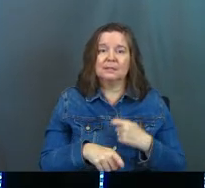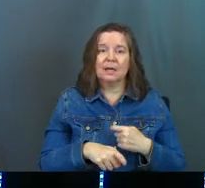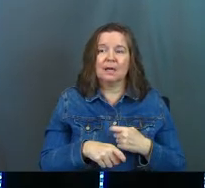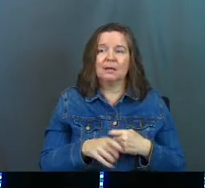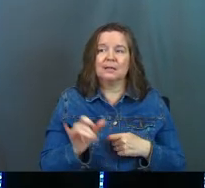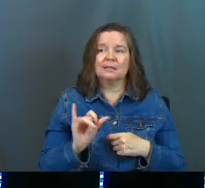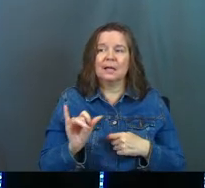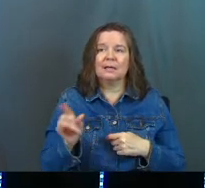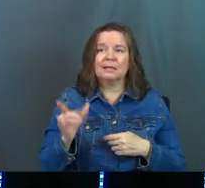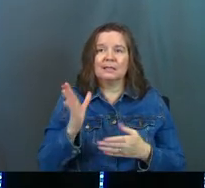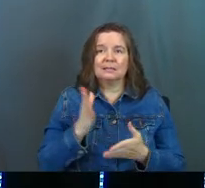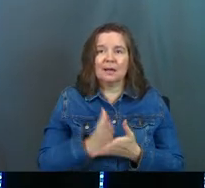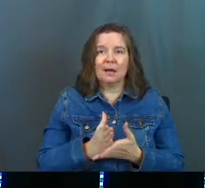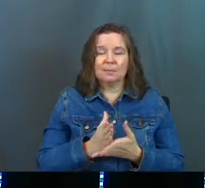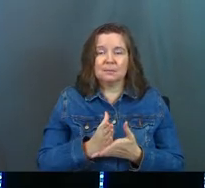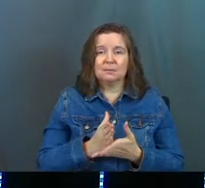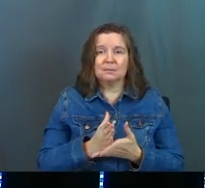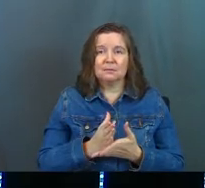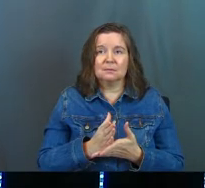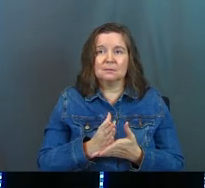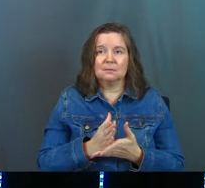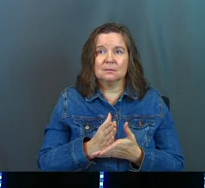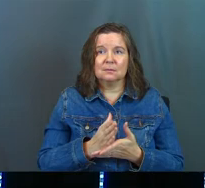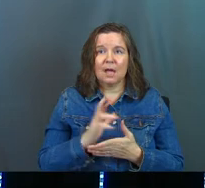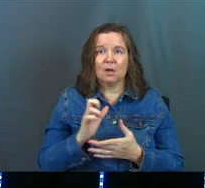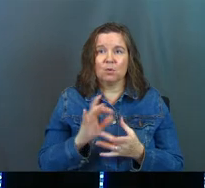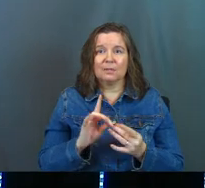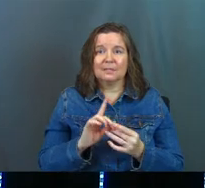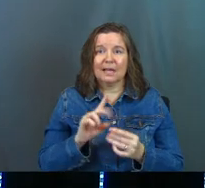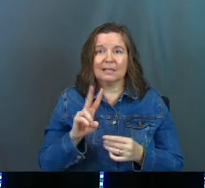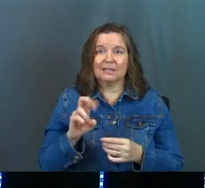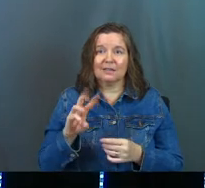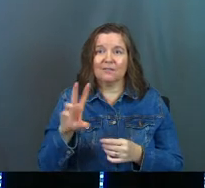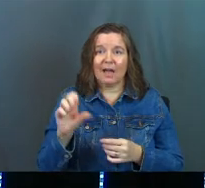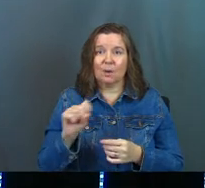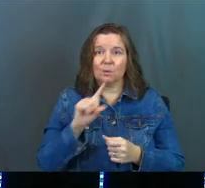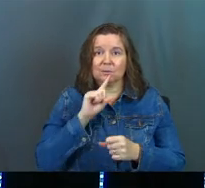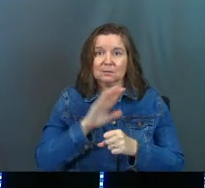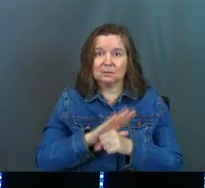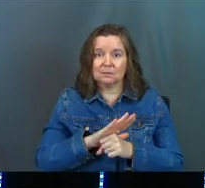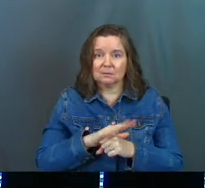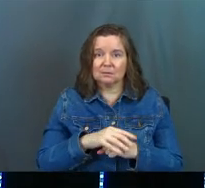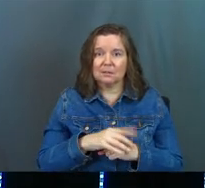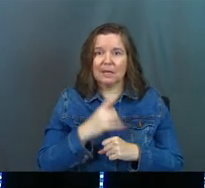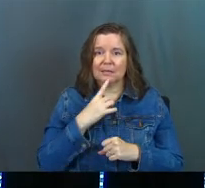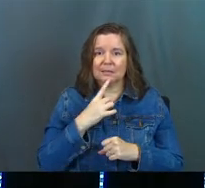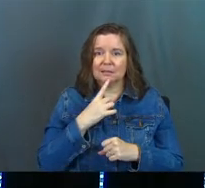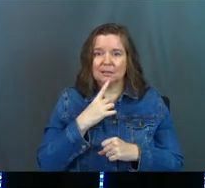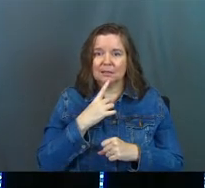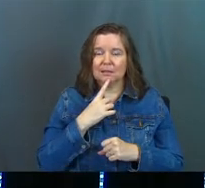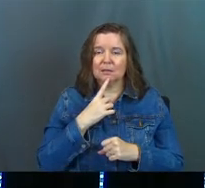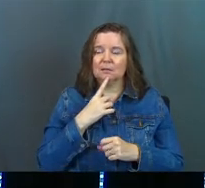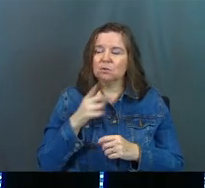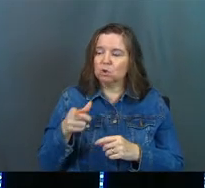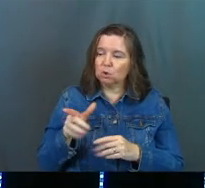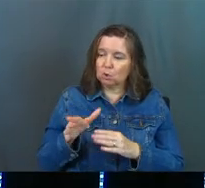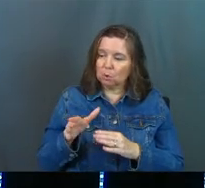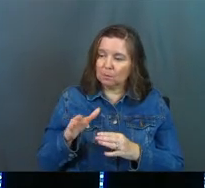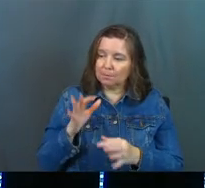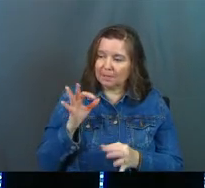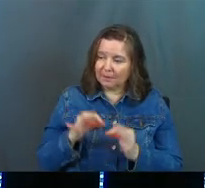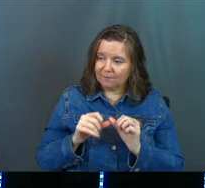Instead, it's like he stops and restates the vows. And he says, how about you be faithful